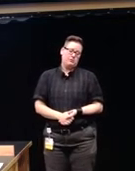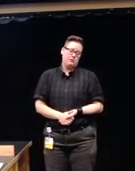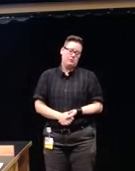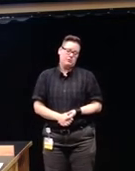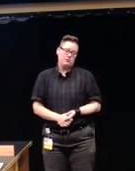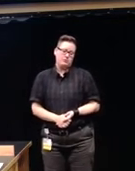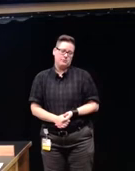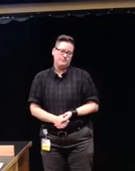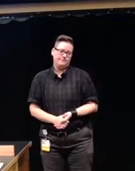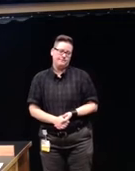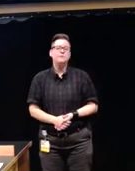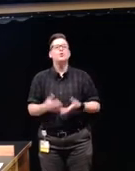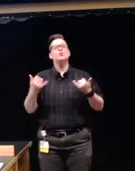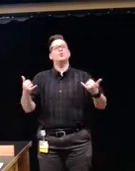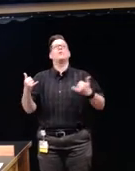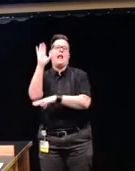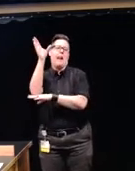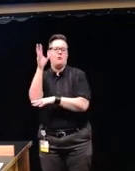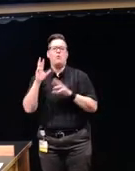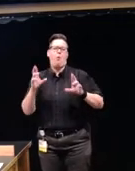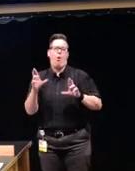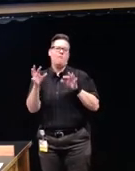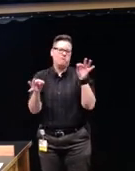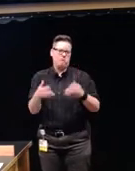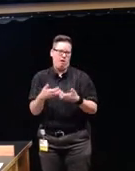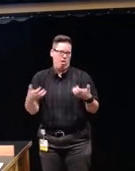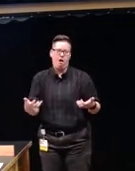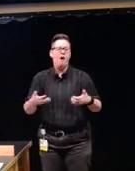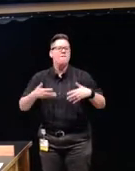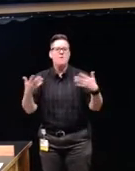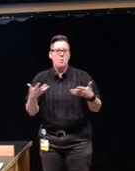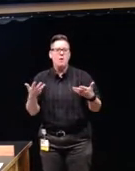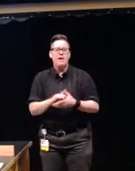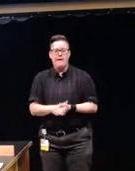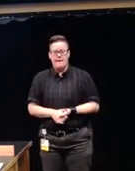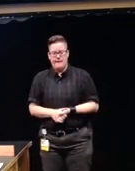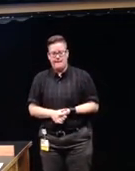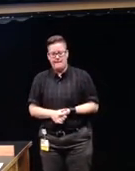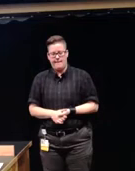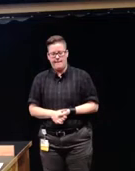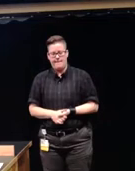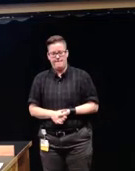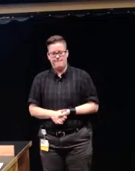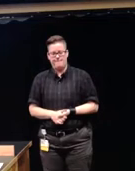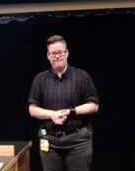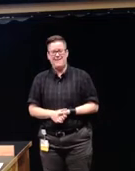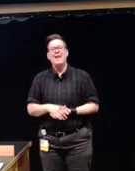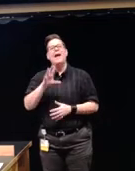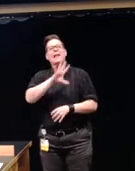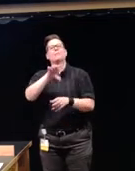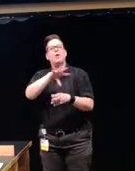Much of what I'm hoping to cover today embraces a neuropsychiatric approach, one that really